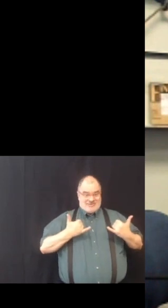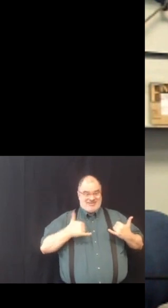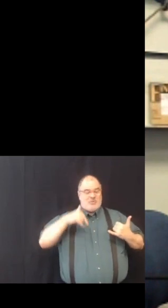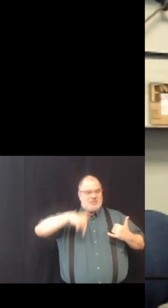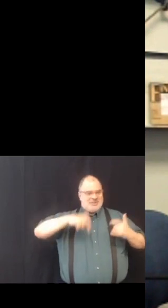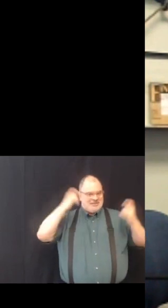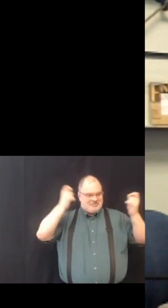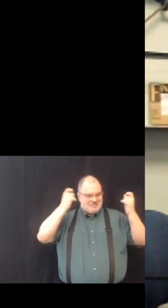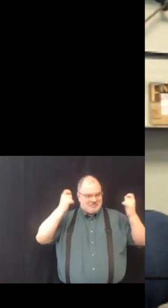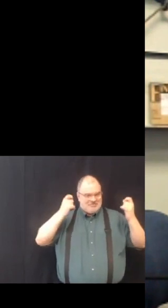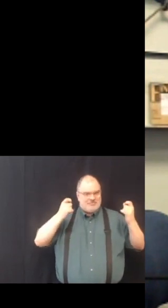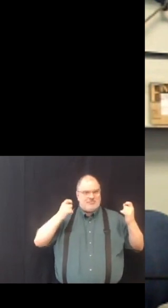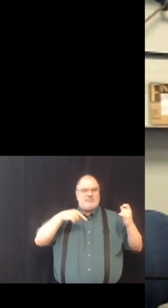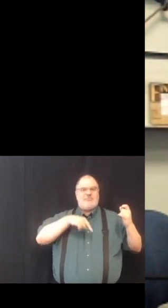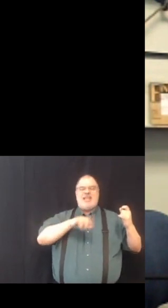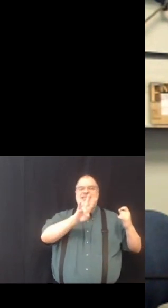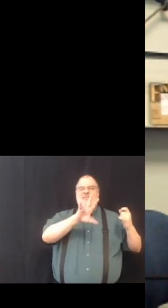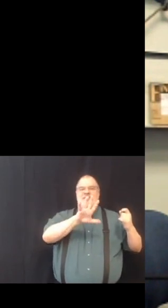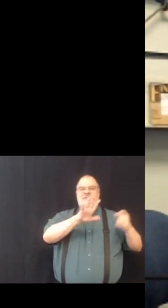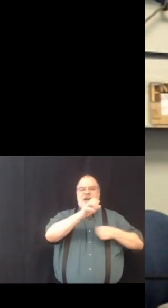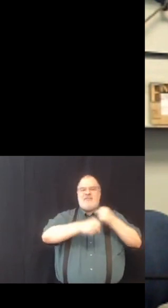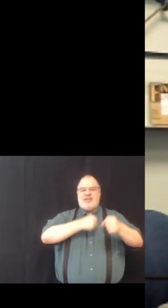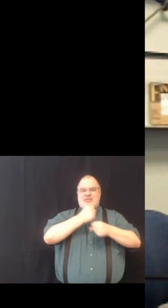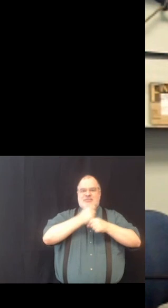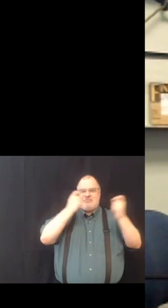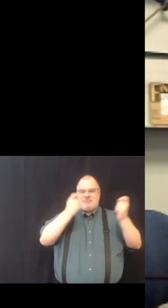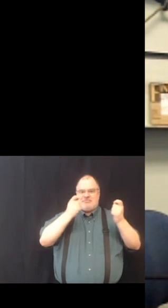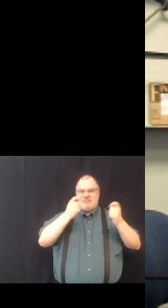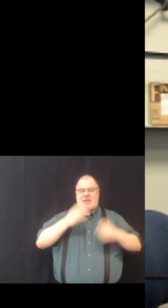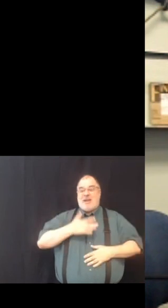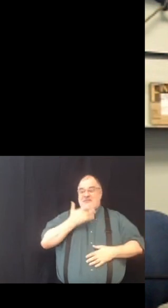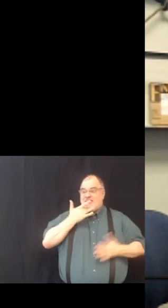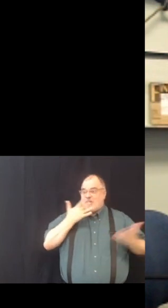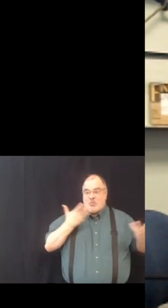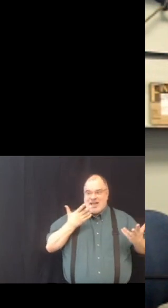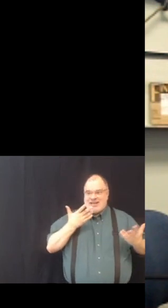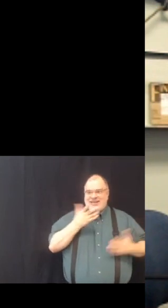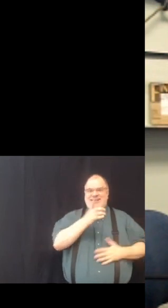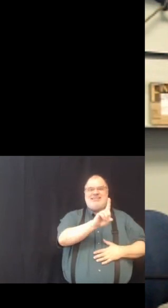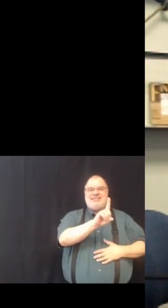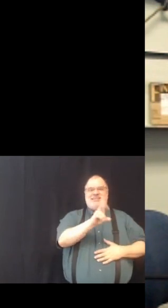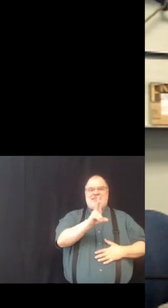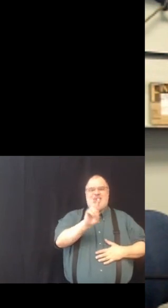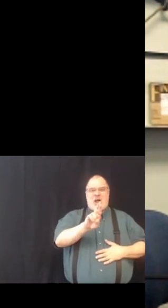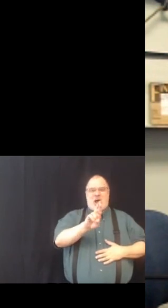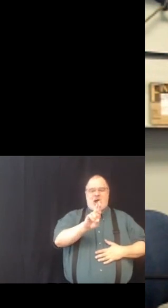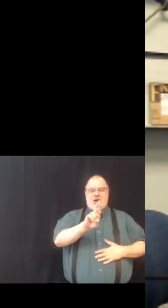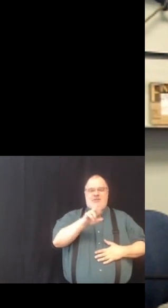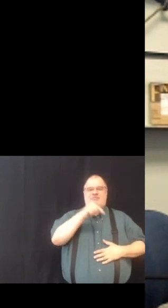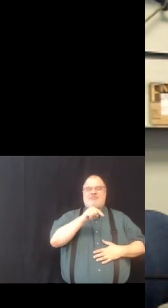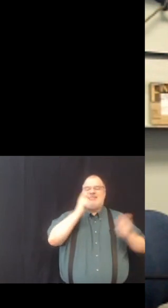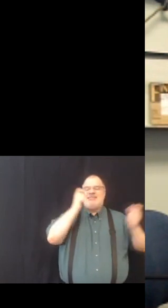recognition, is celebrating 75 years. And my favorite, the Division of Vocational Rehabilitation and the Public VR program